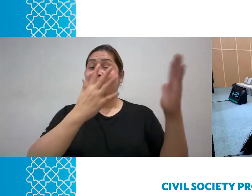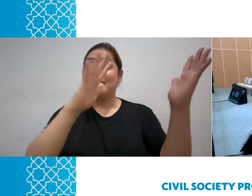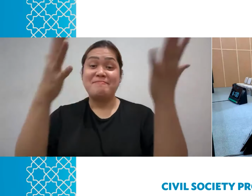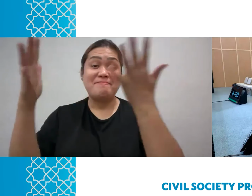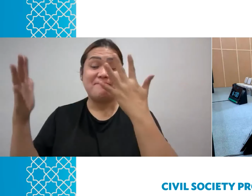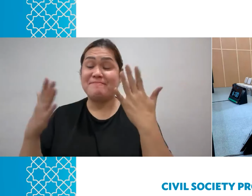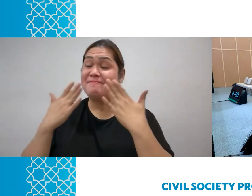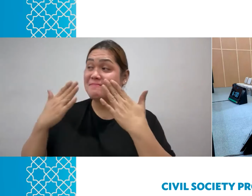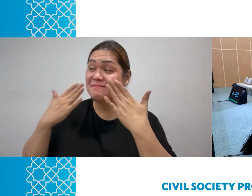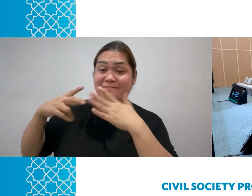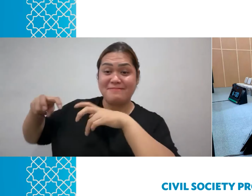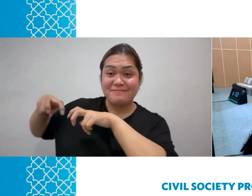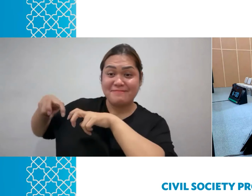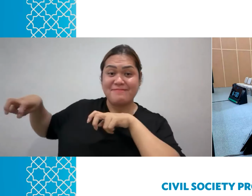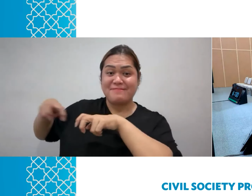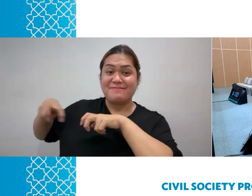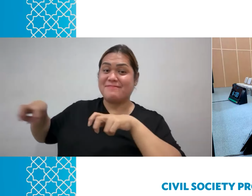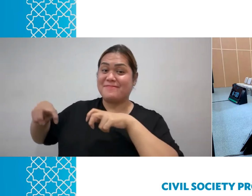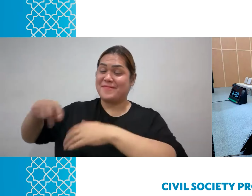today.